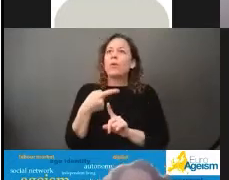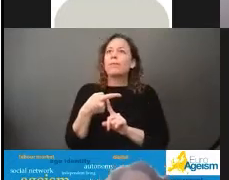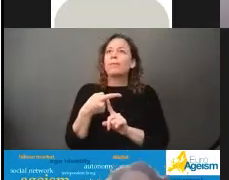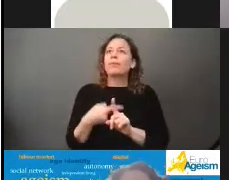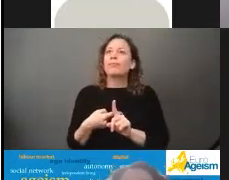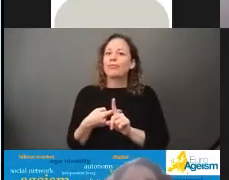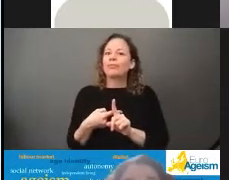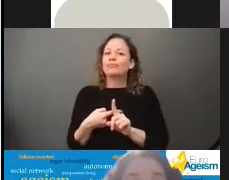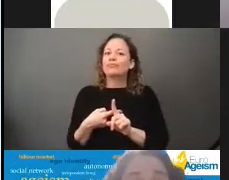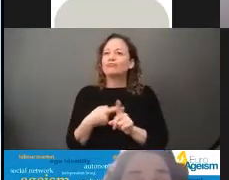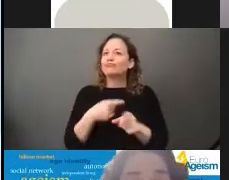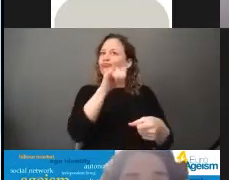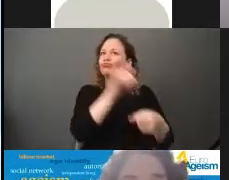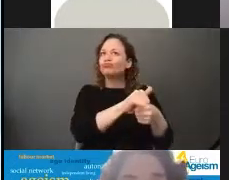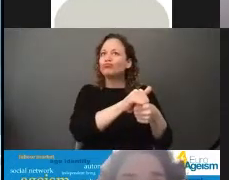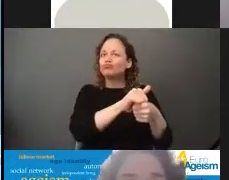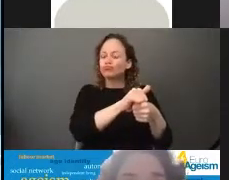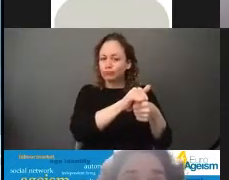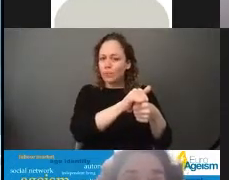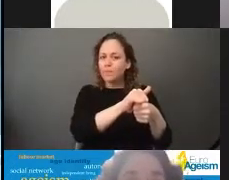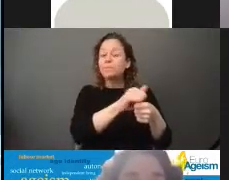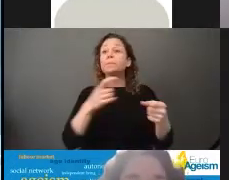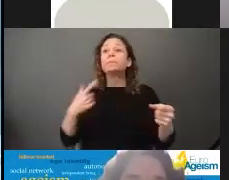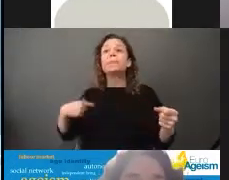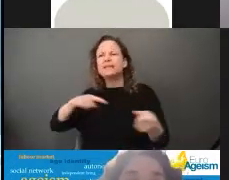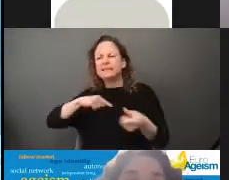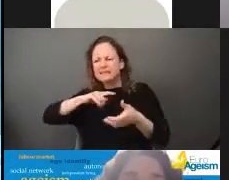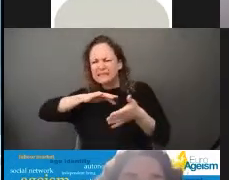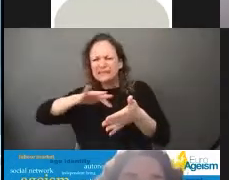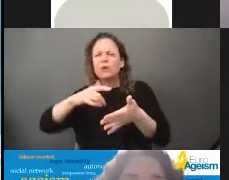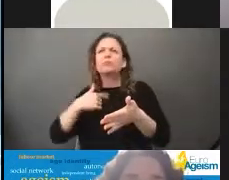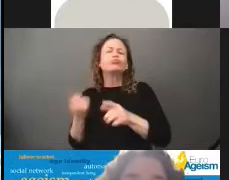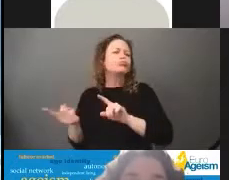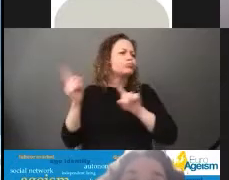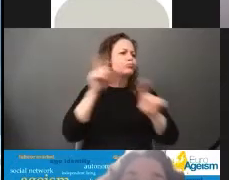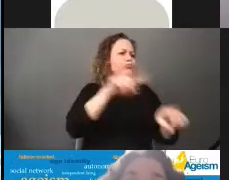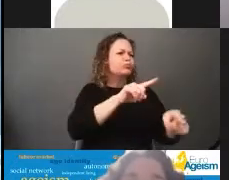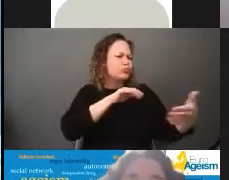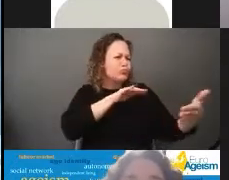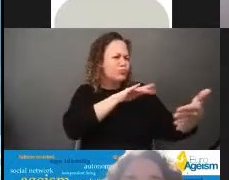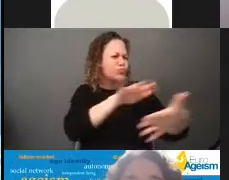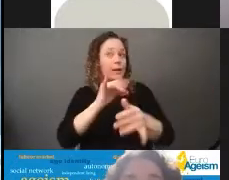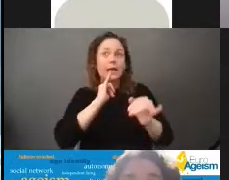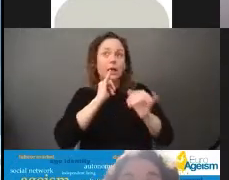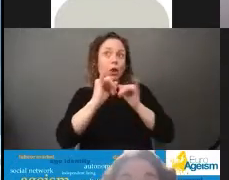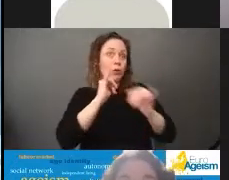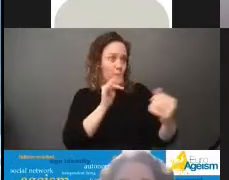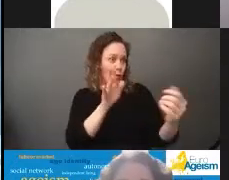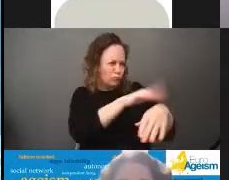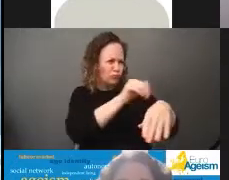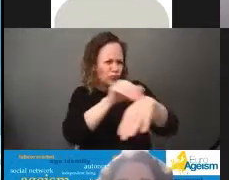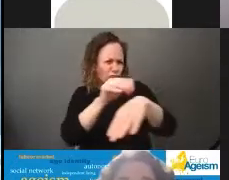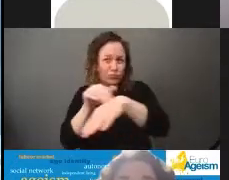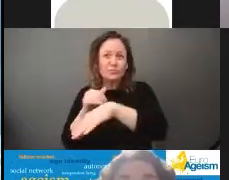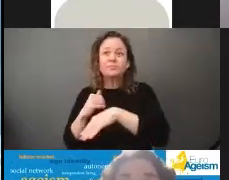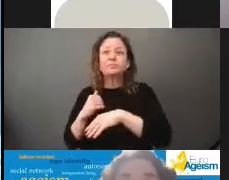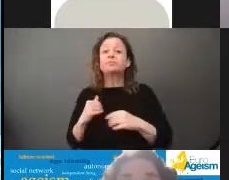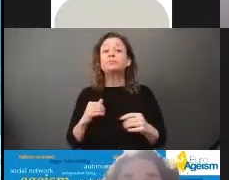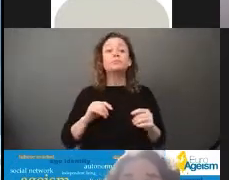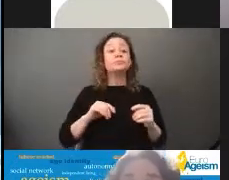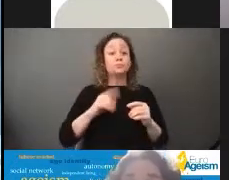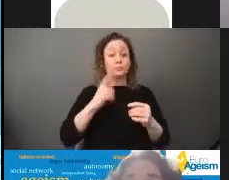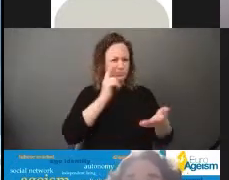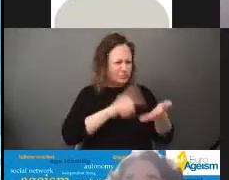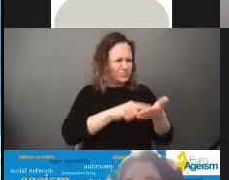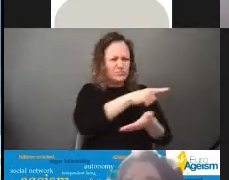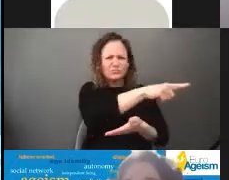we identified a couple of themes that repeated in these interviews. The first one was a rupture that described